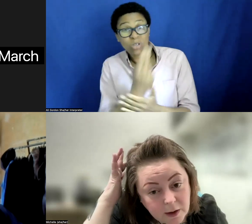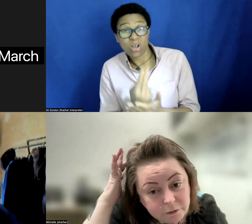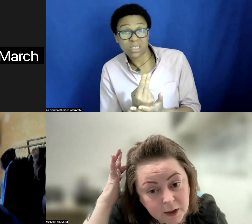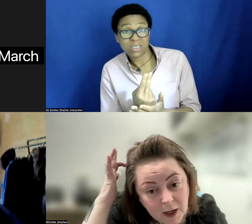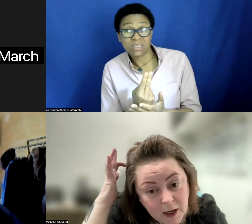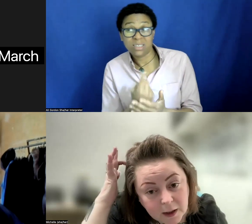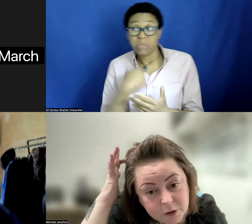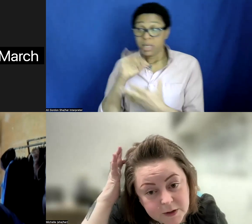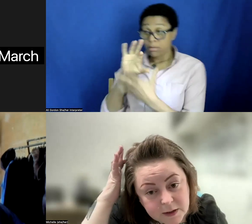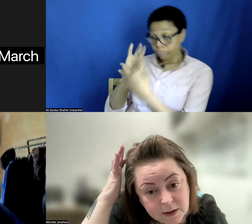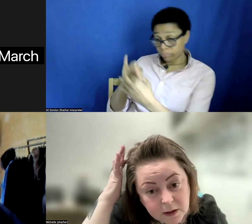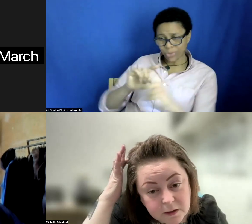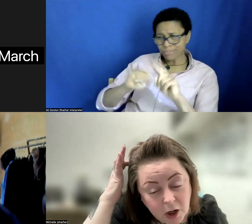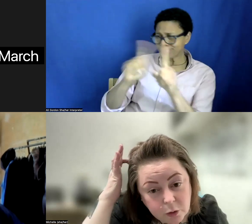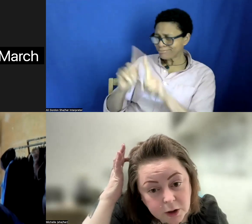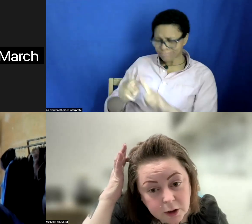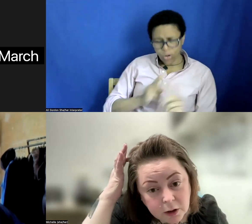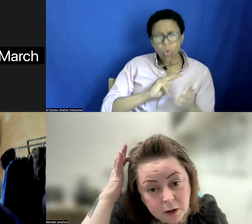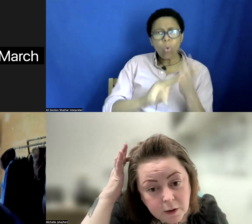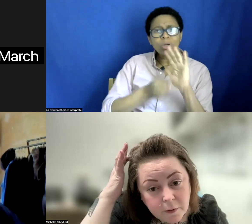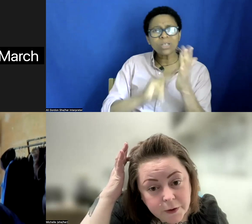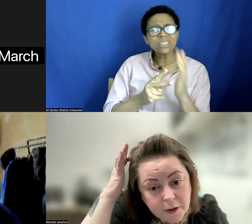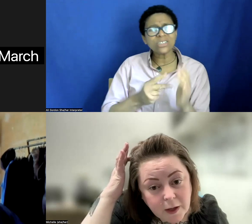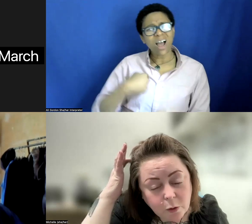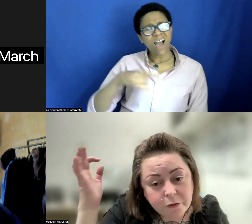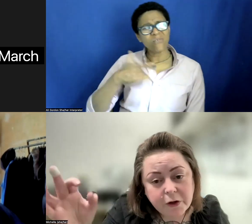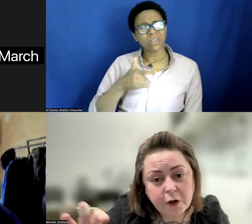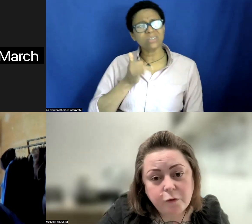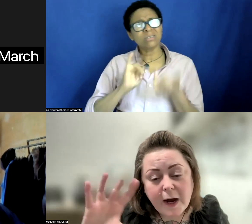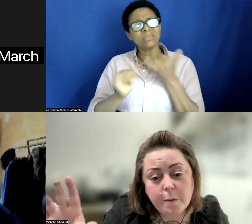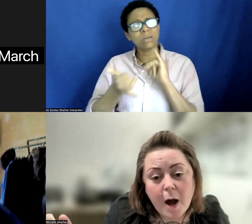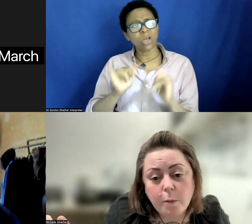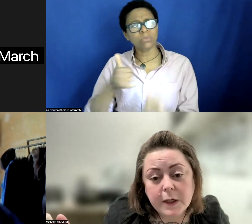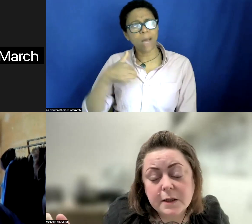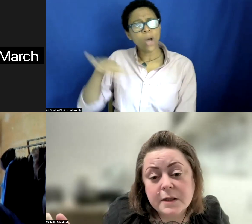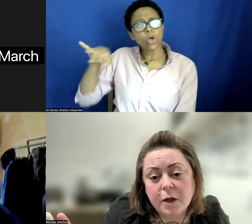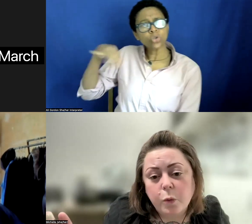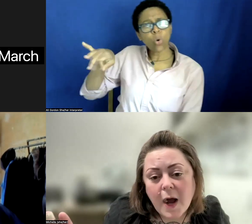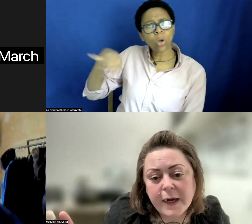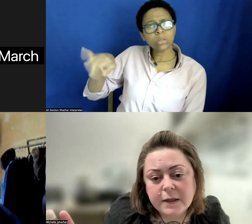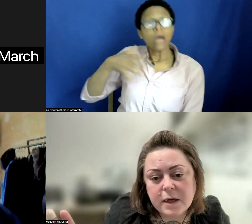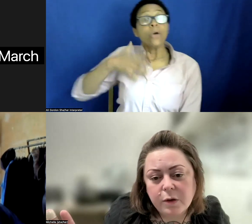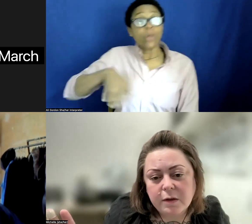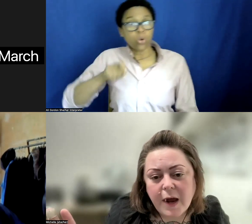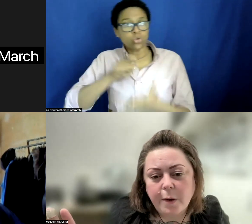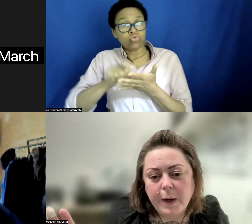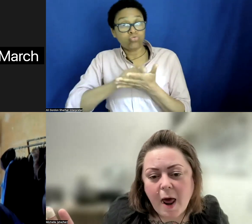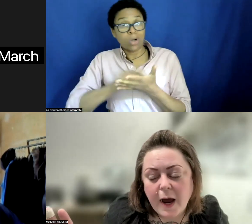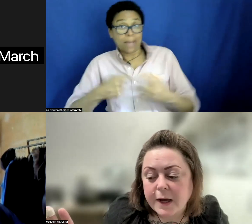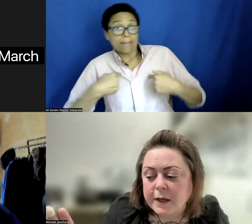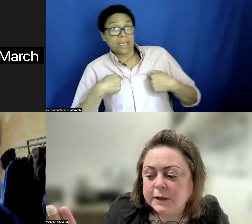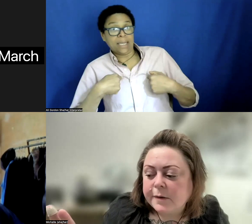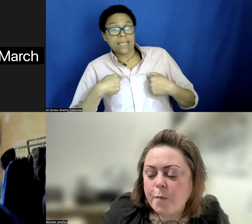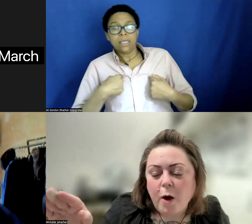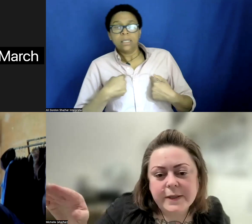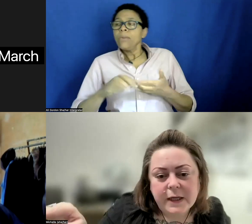work with, I feel like I'm just this little token that they want to write about me in a certain way so that they can be